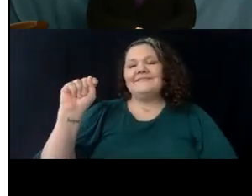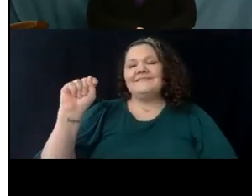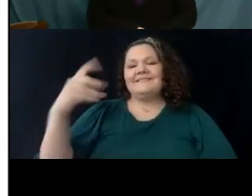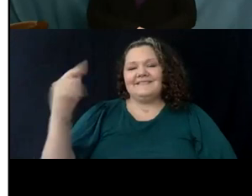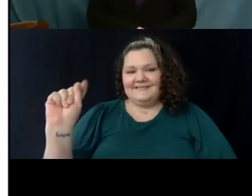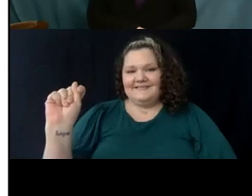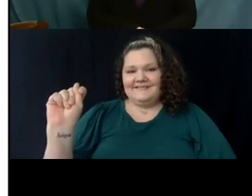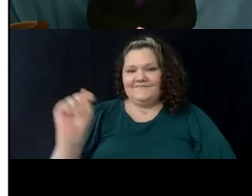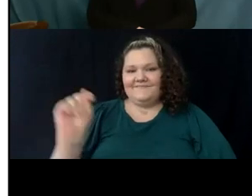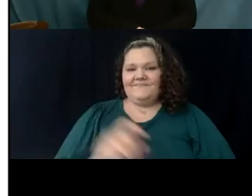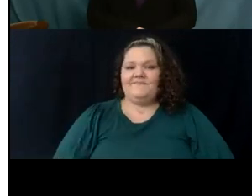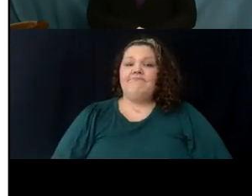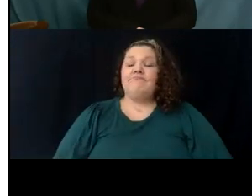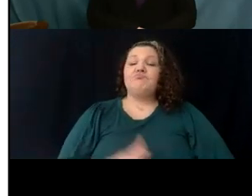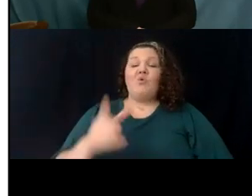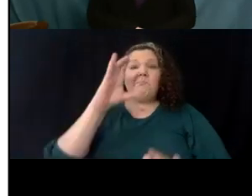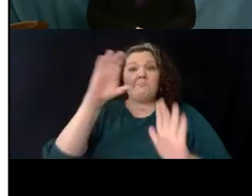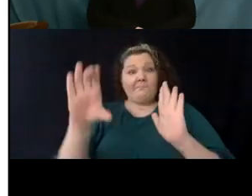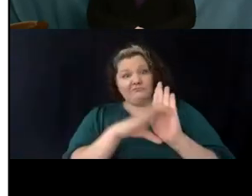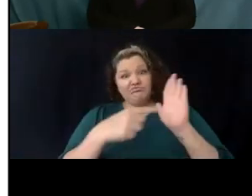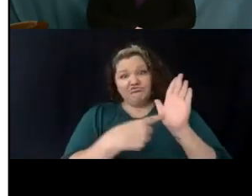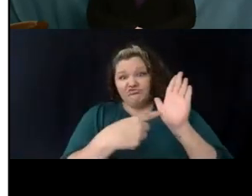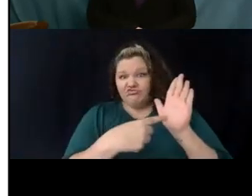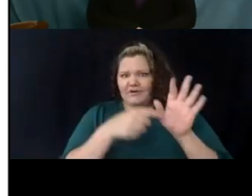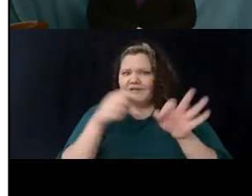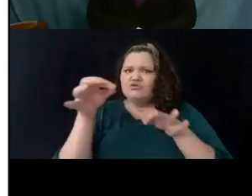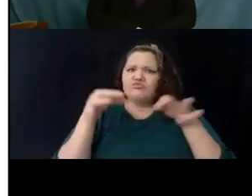Okay, alternative text or alt text.